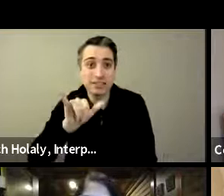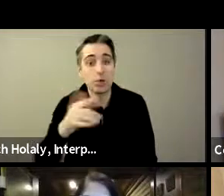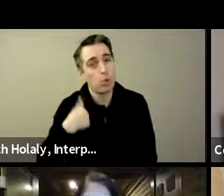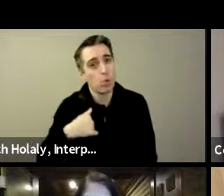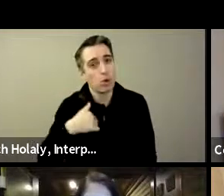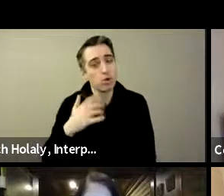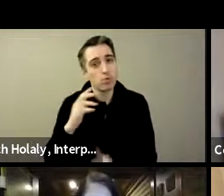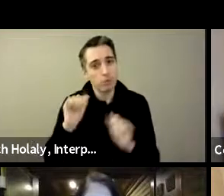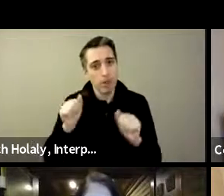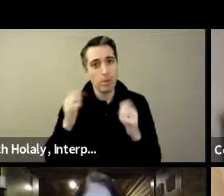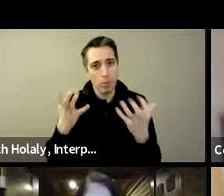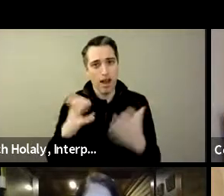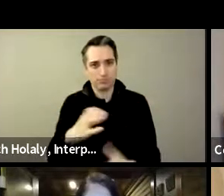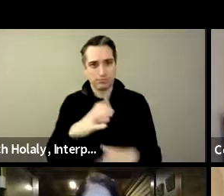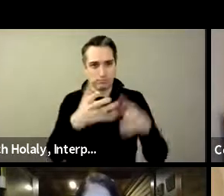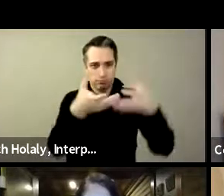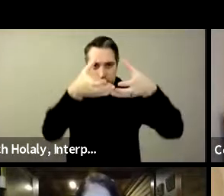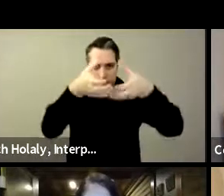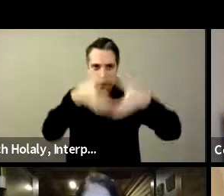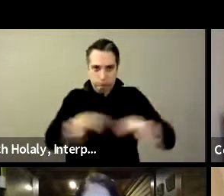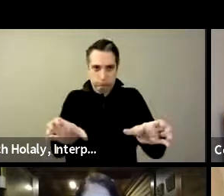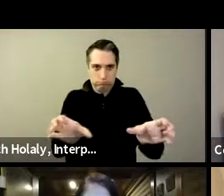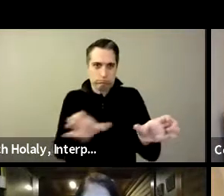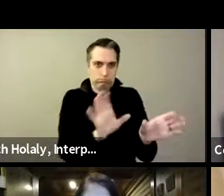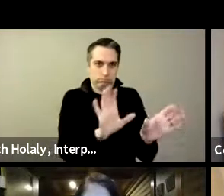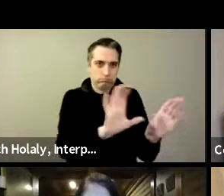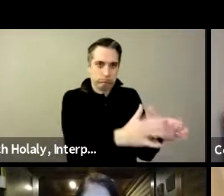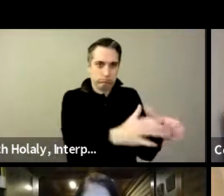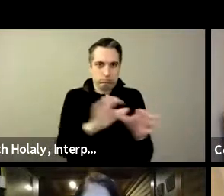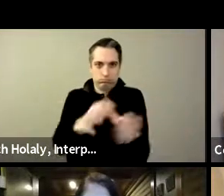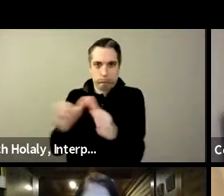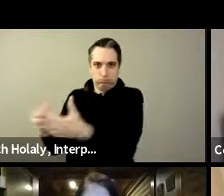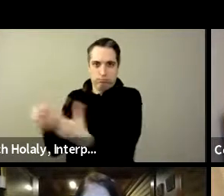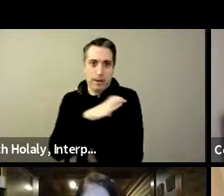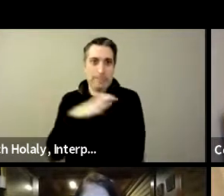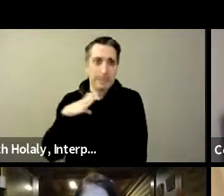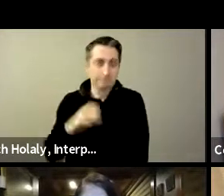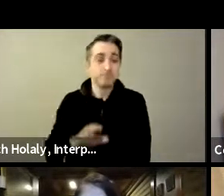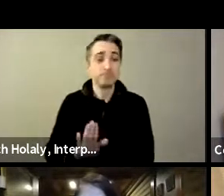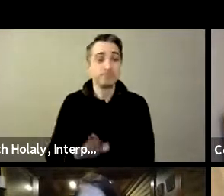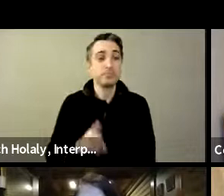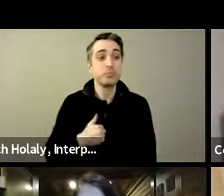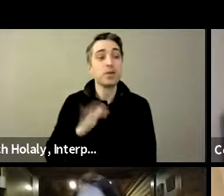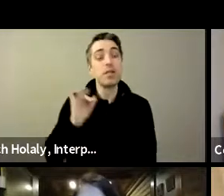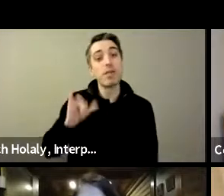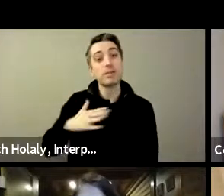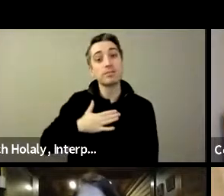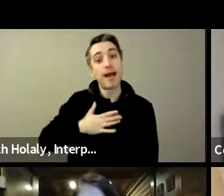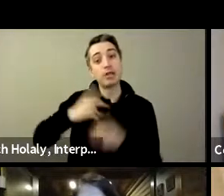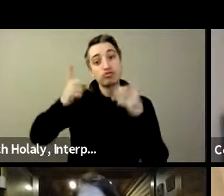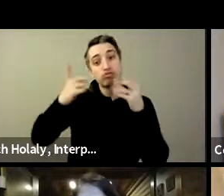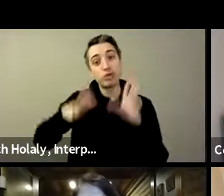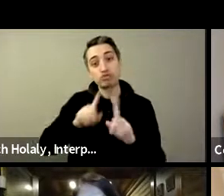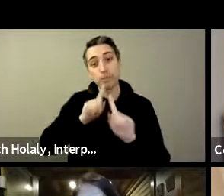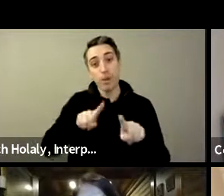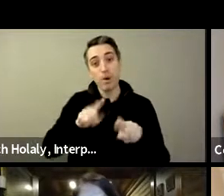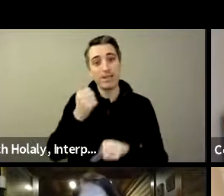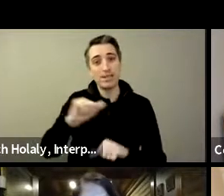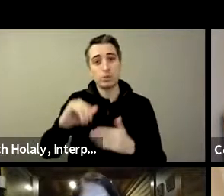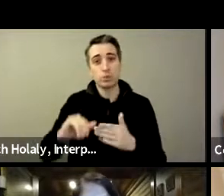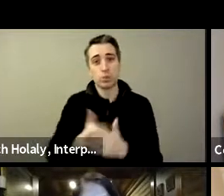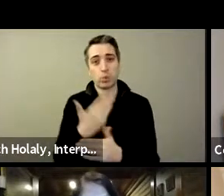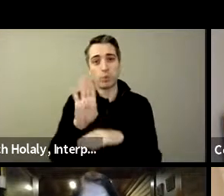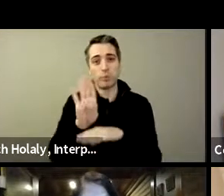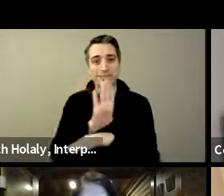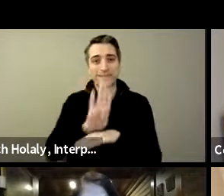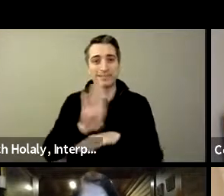form. And if there are any others, we can talk about those also. So that is it for my director's report. Is there any new business